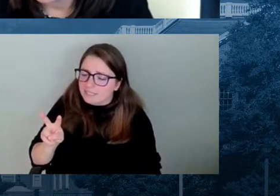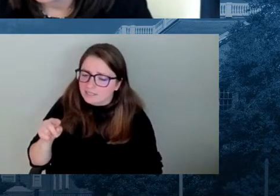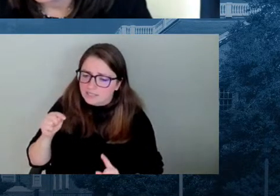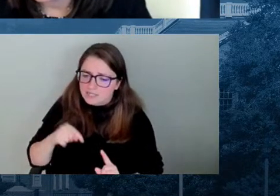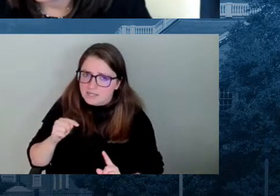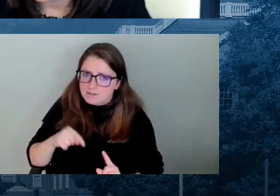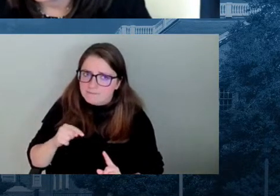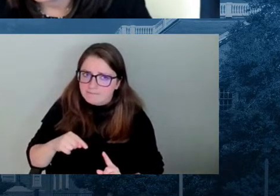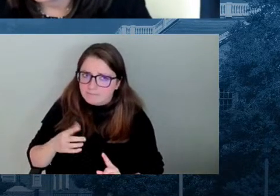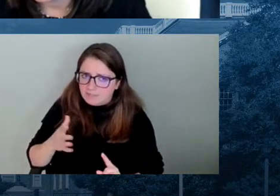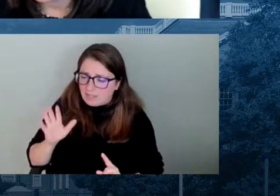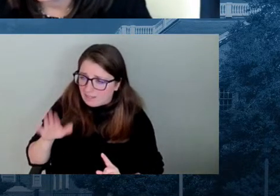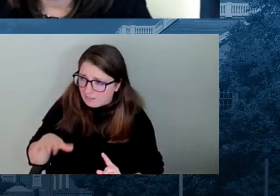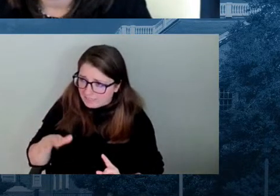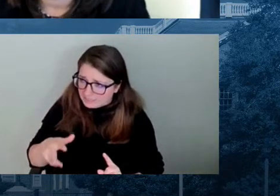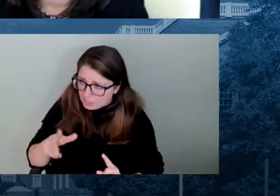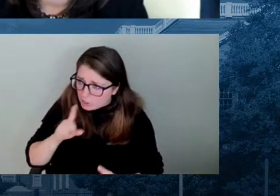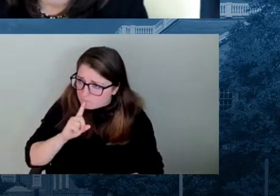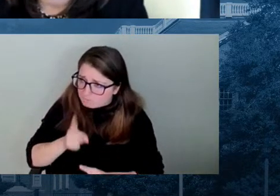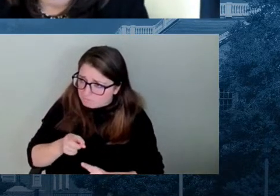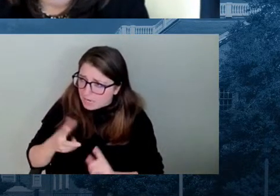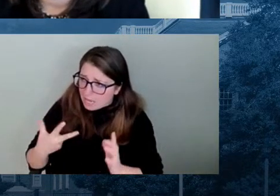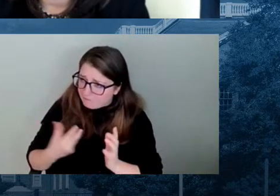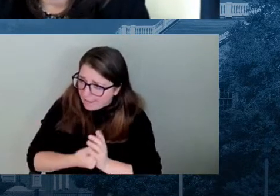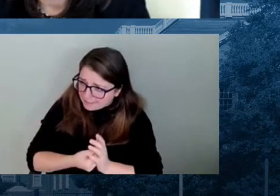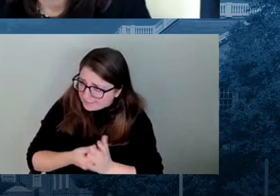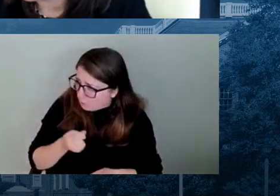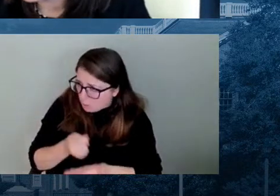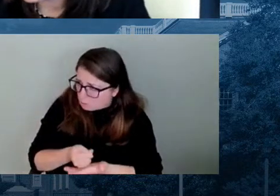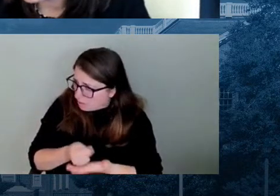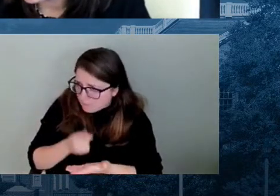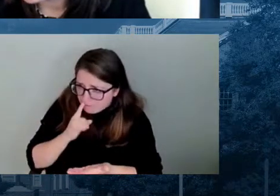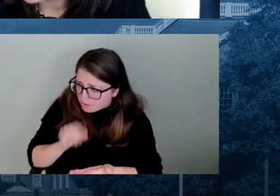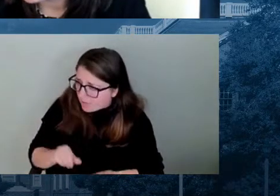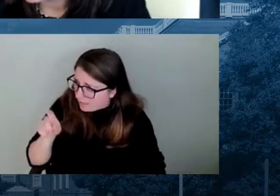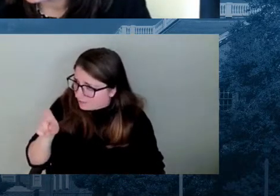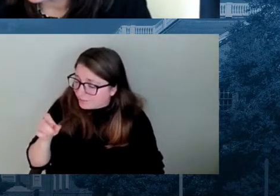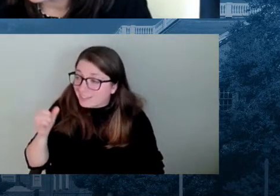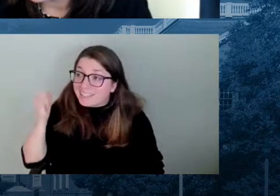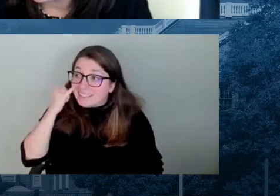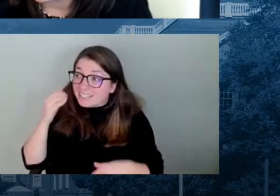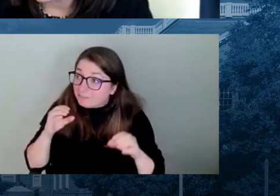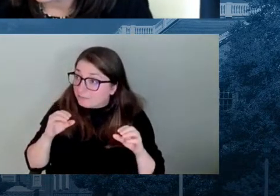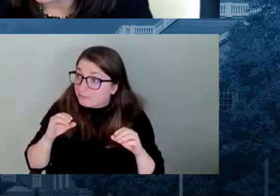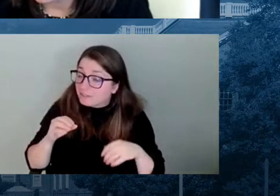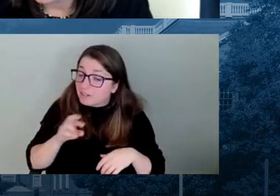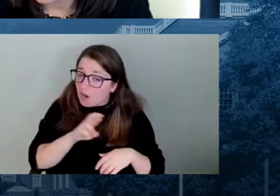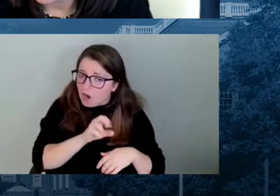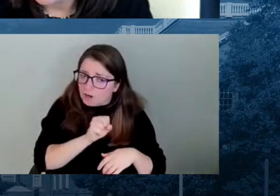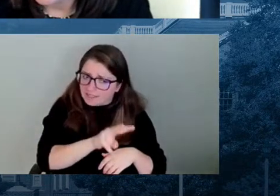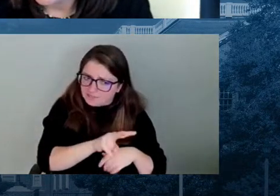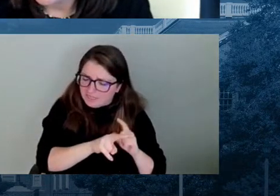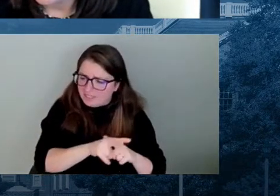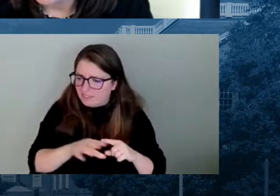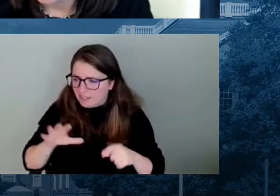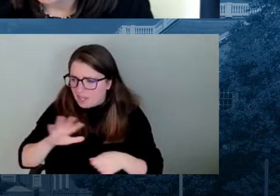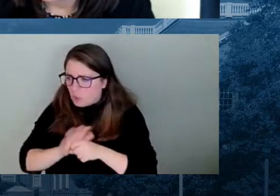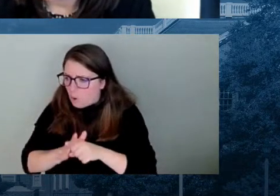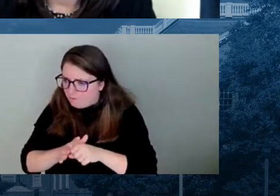a vaccine or treatment for that? And if RSV is not COVID or flu, what does it